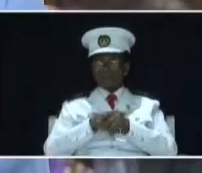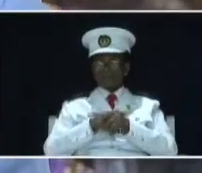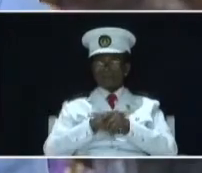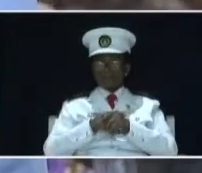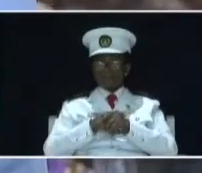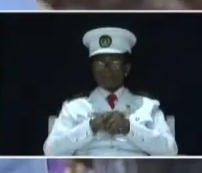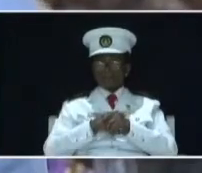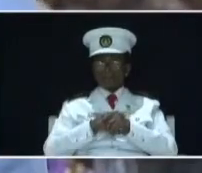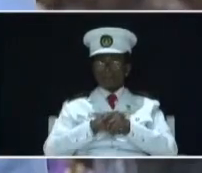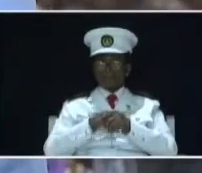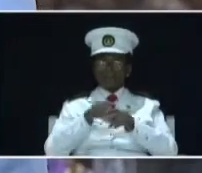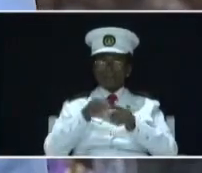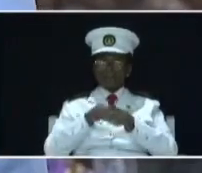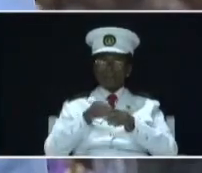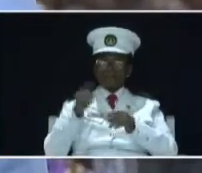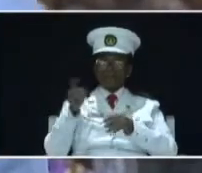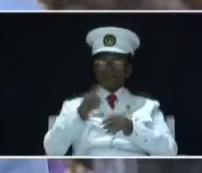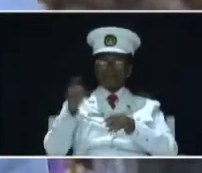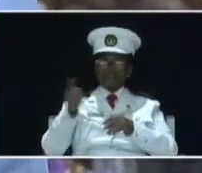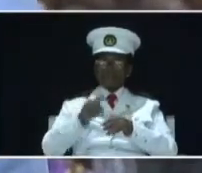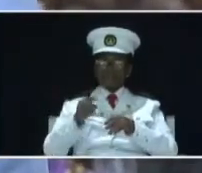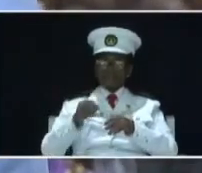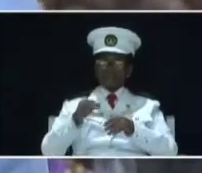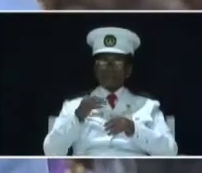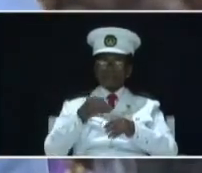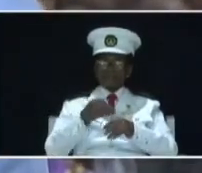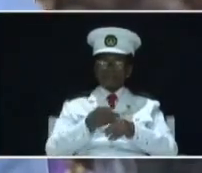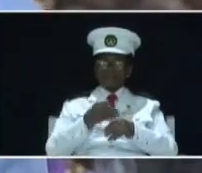a hundredfold."